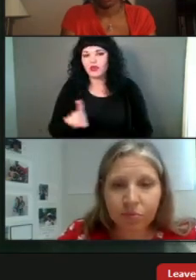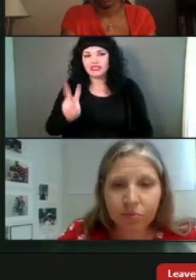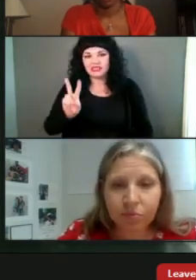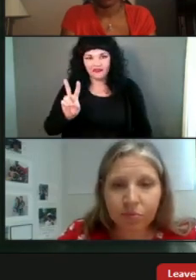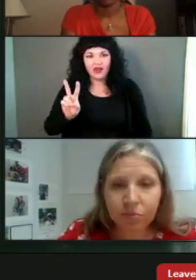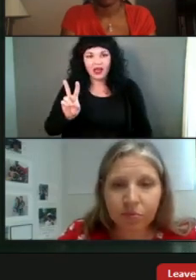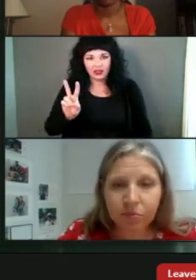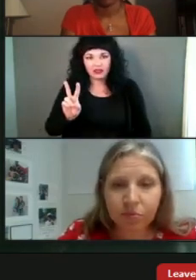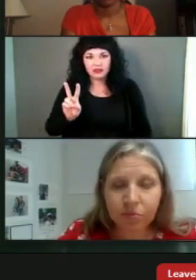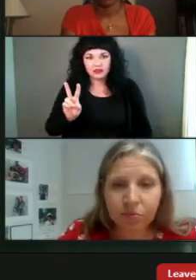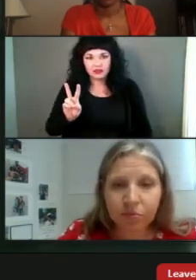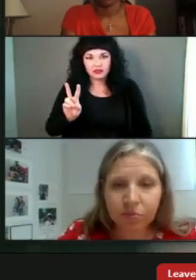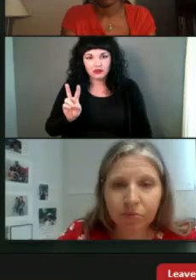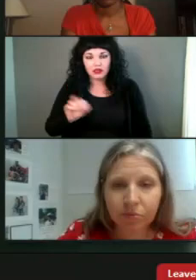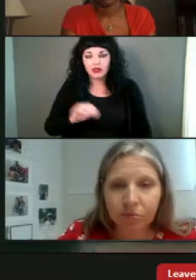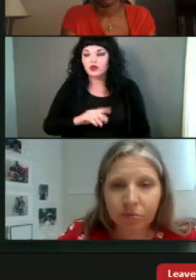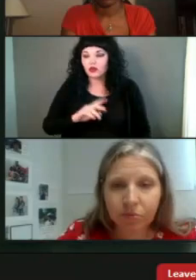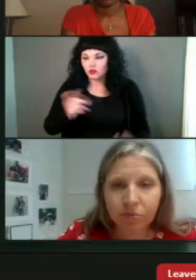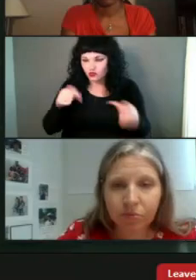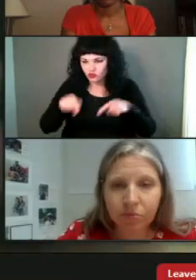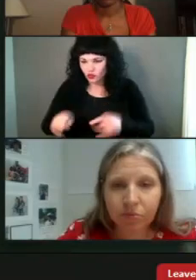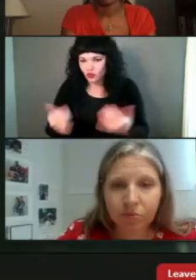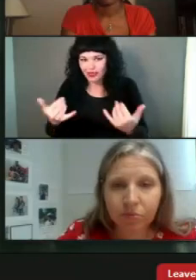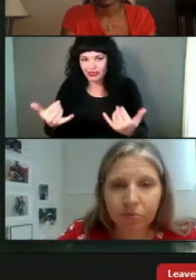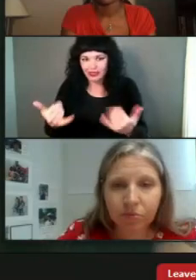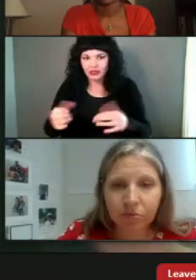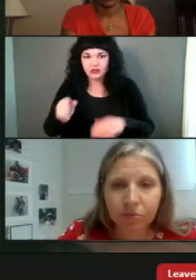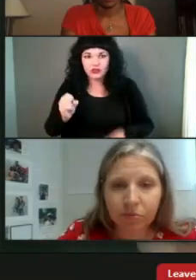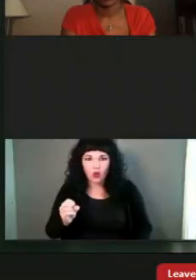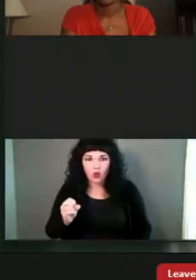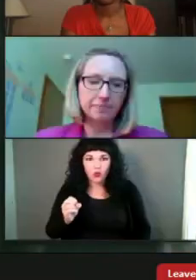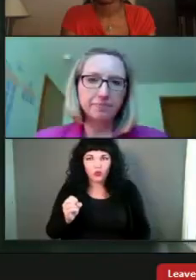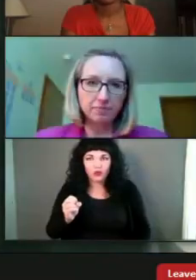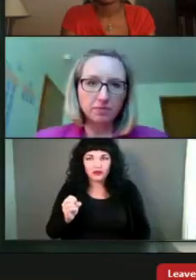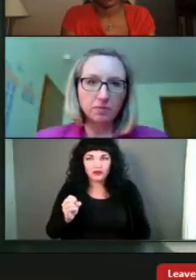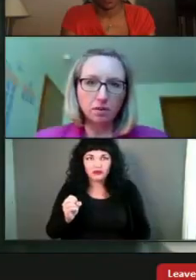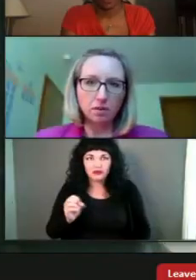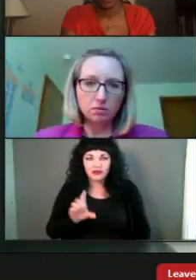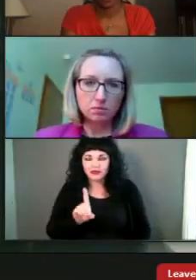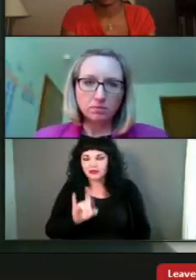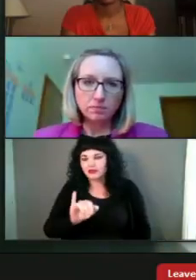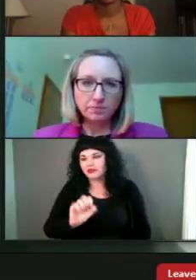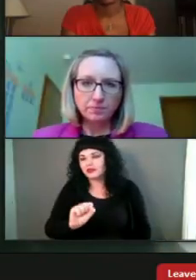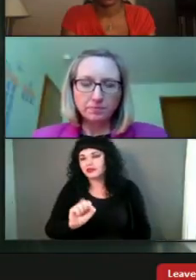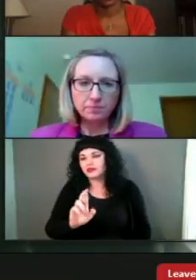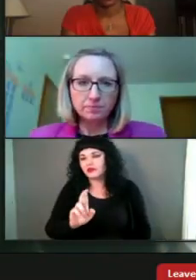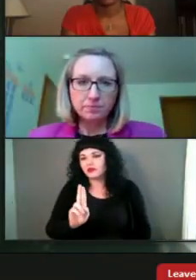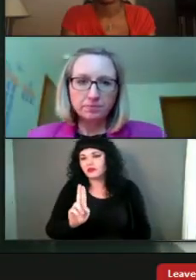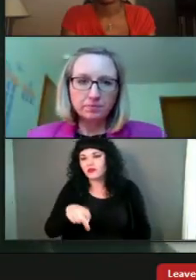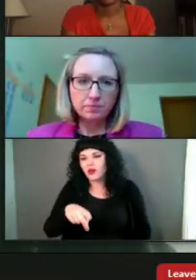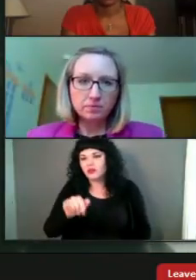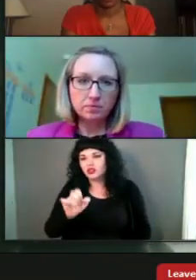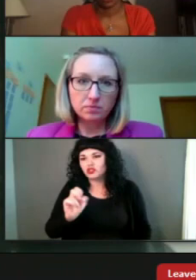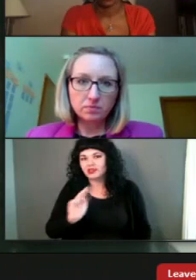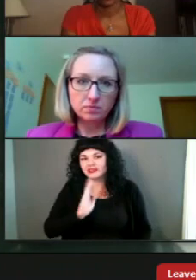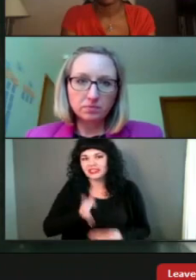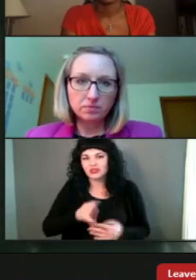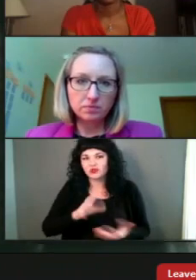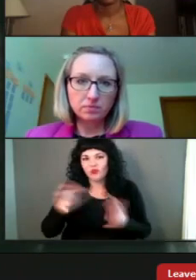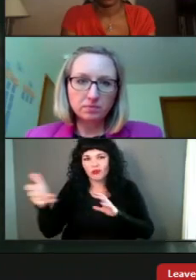right? So like disruption really is kind of like this perfect all-encompassing word for all of the different things that are being